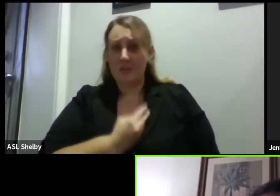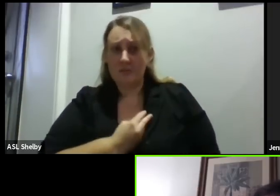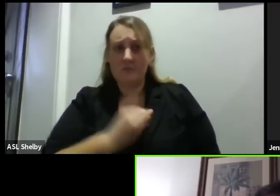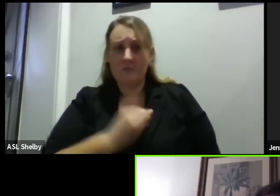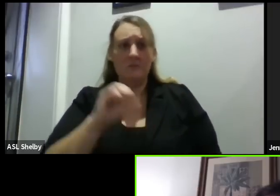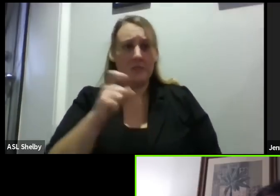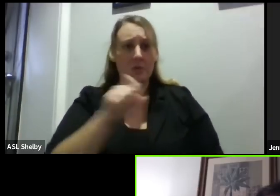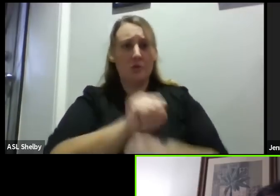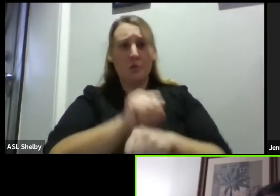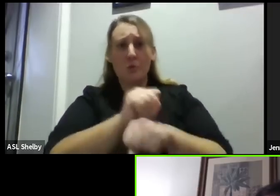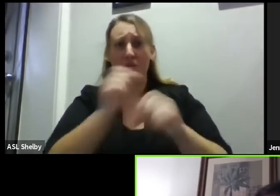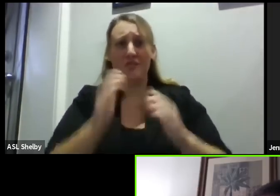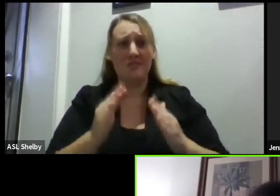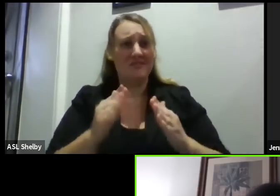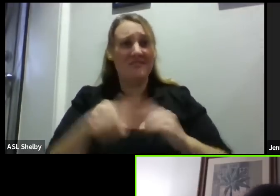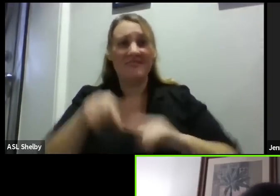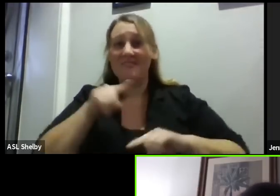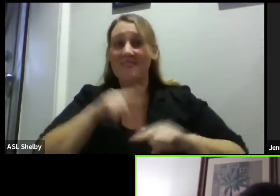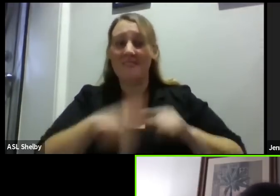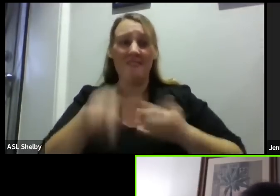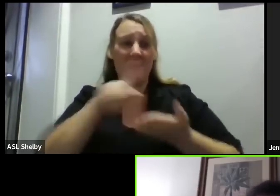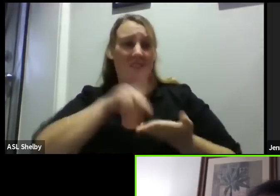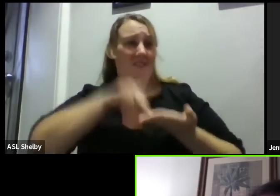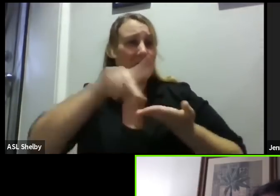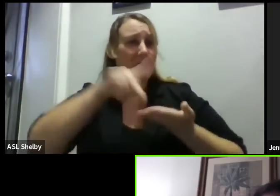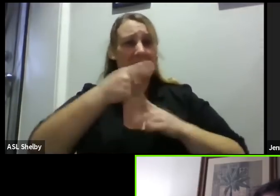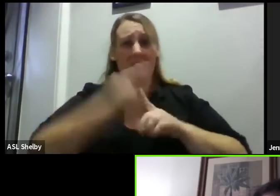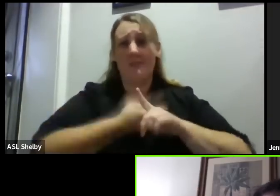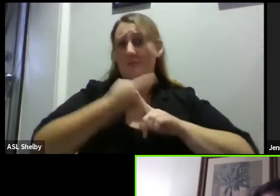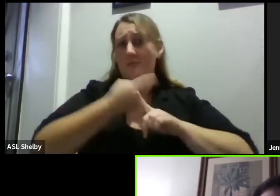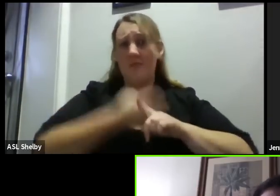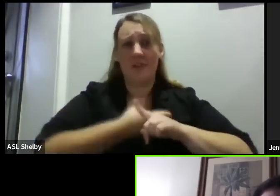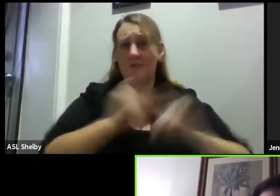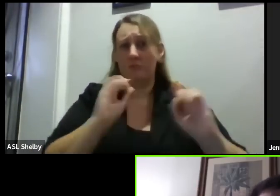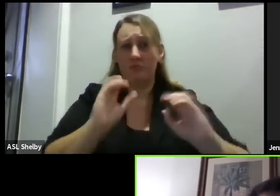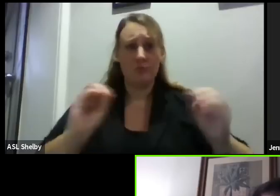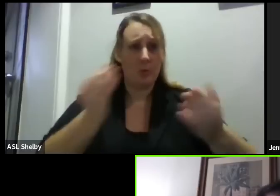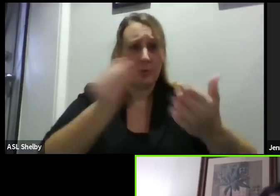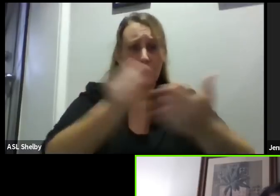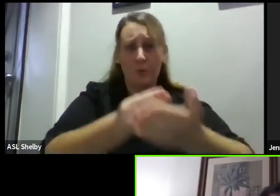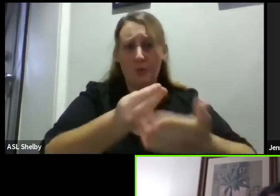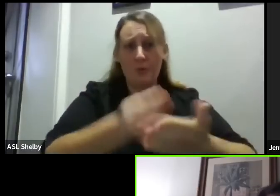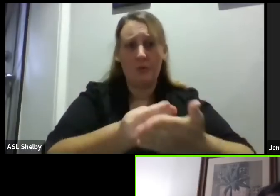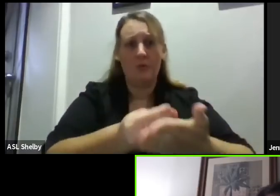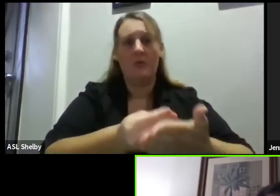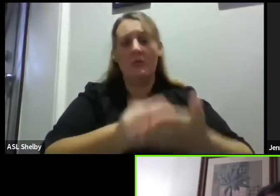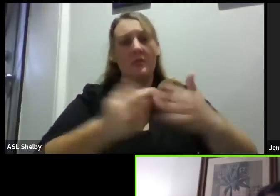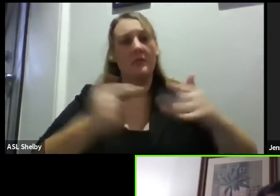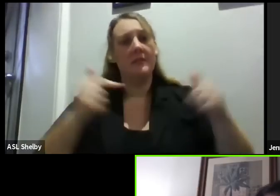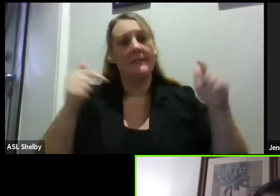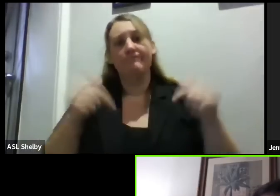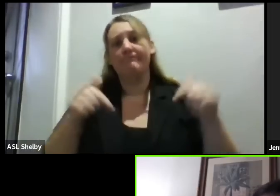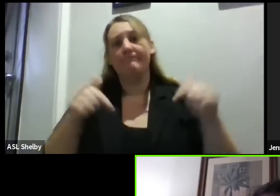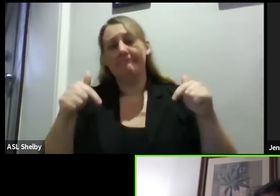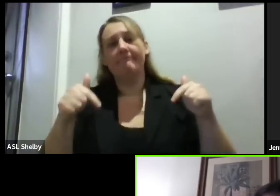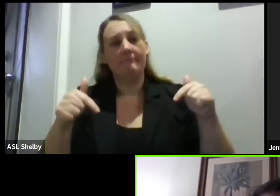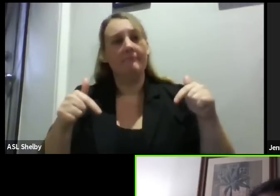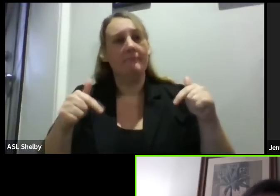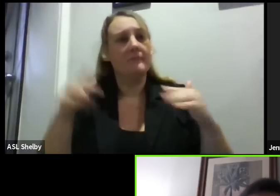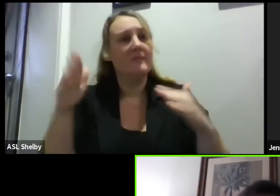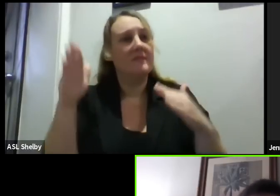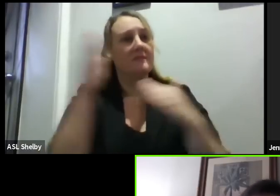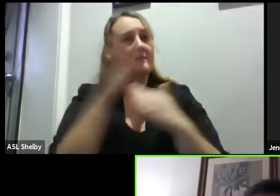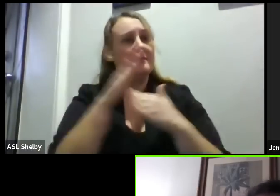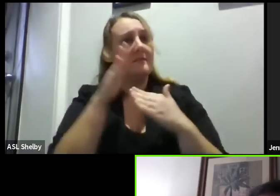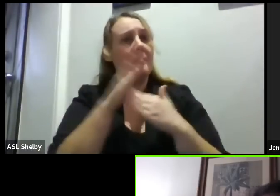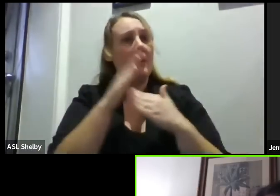don't have the means at the moment to be able to pay the rent. And this is actually just one of the things that have been highlighted as a result